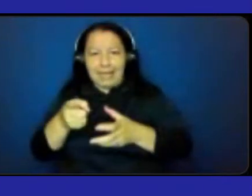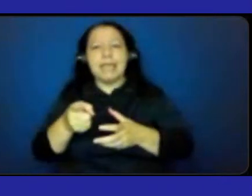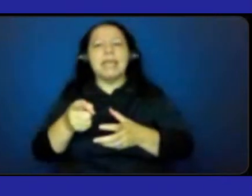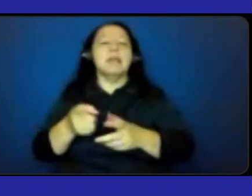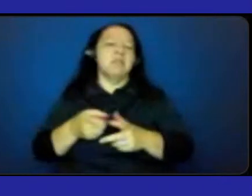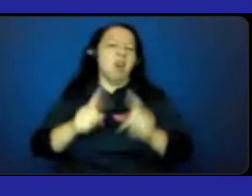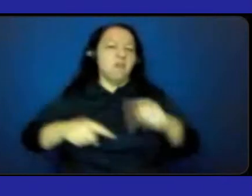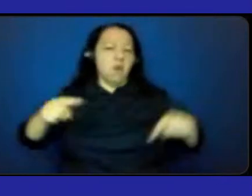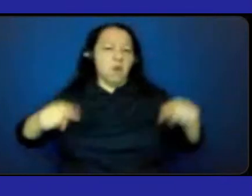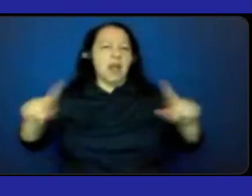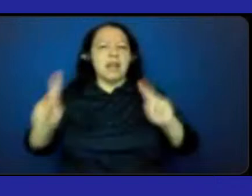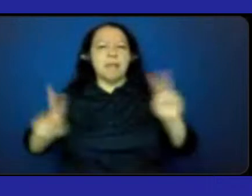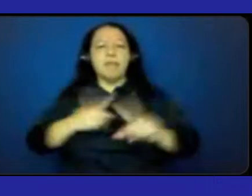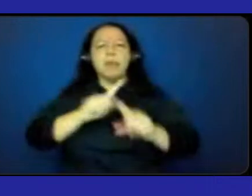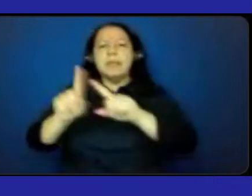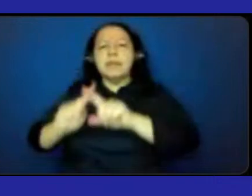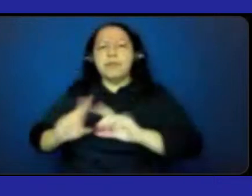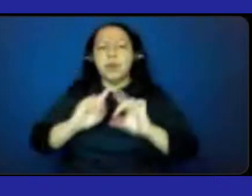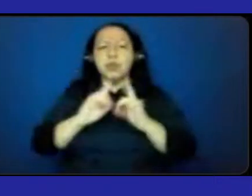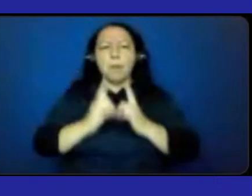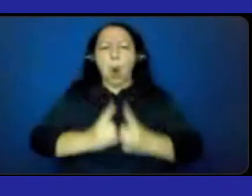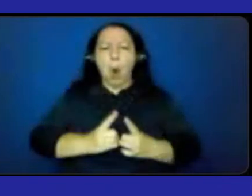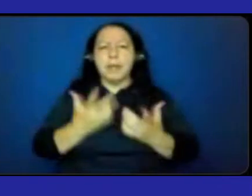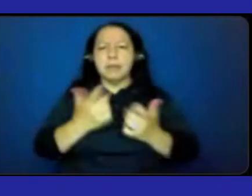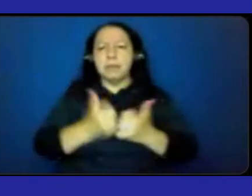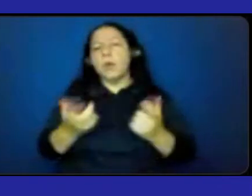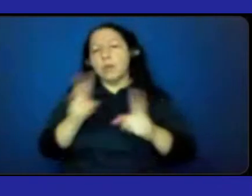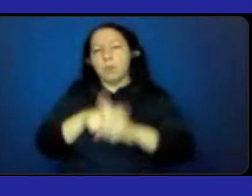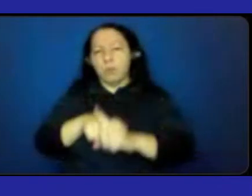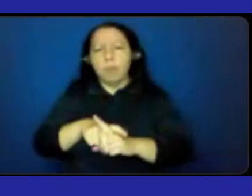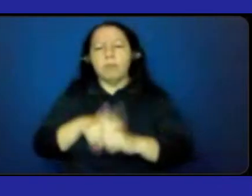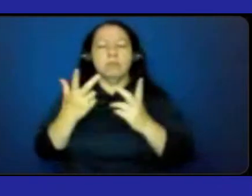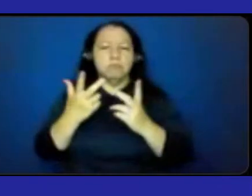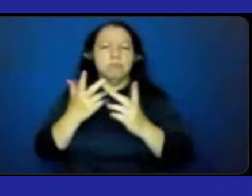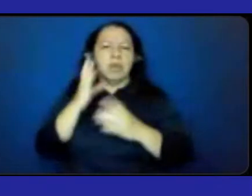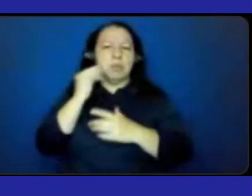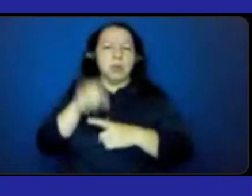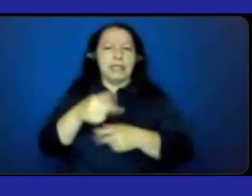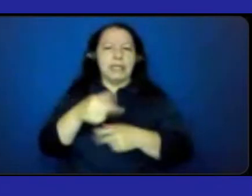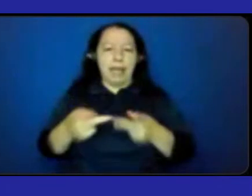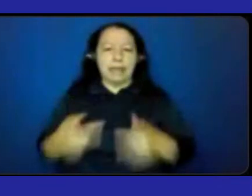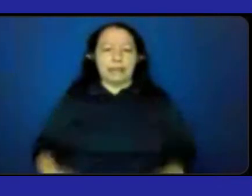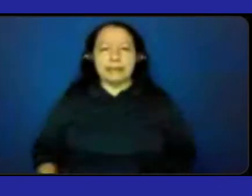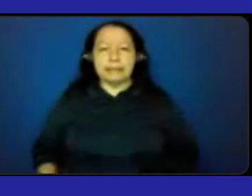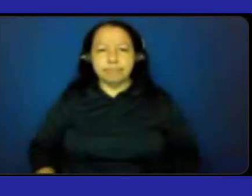of people from different departments with relevant experience in this space.